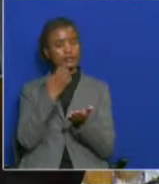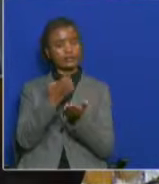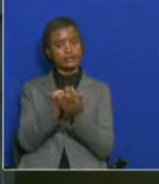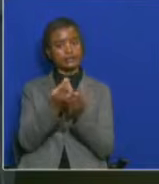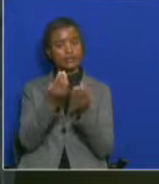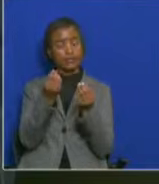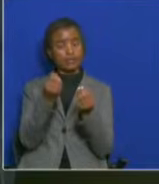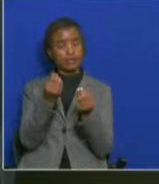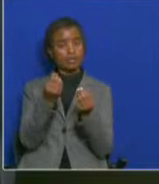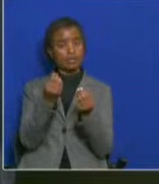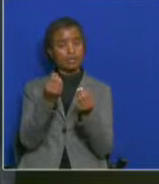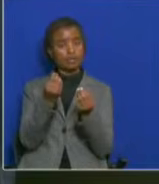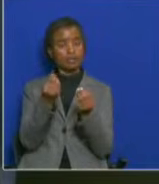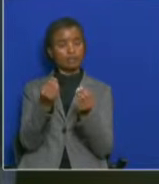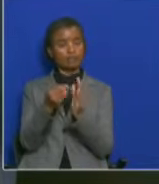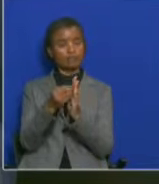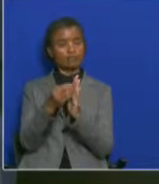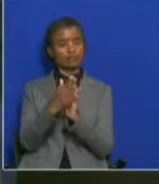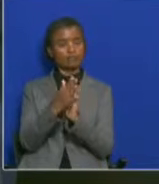on?